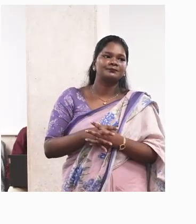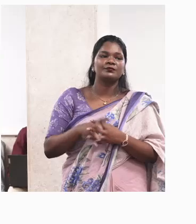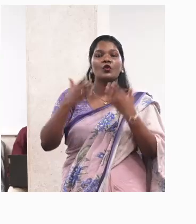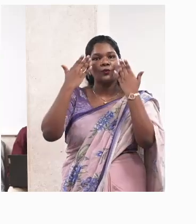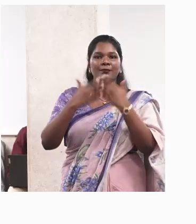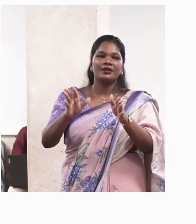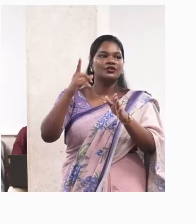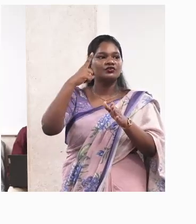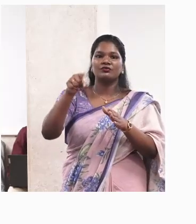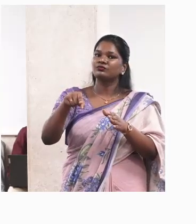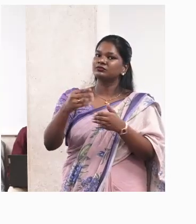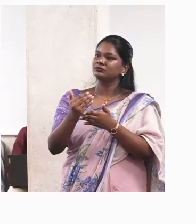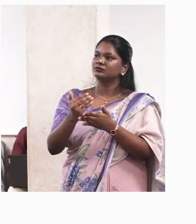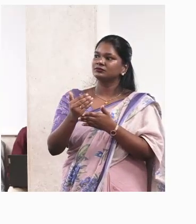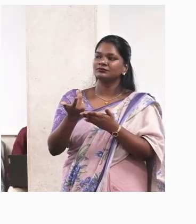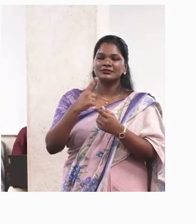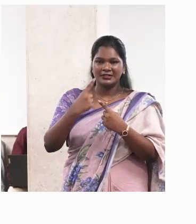open dialogue would say,